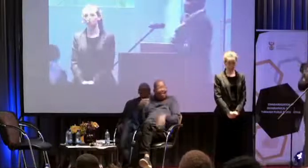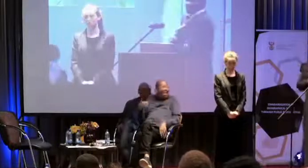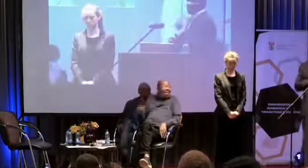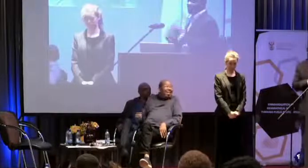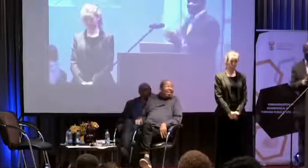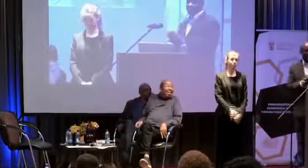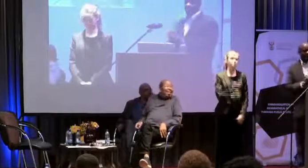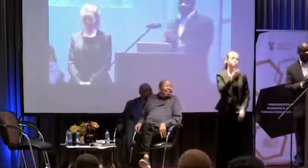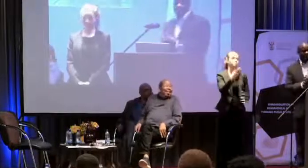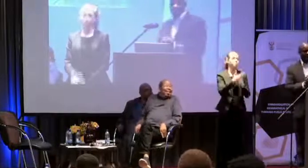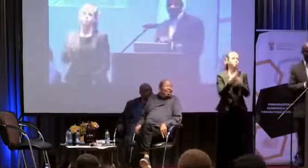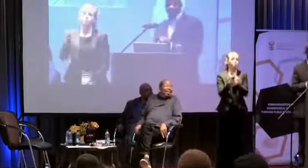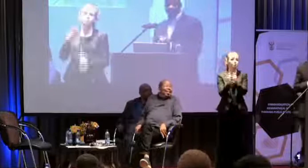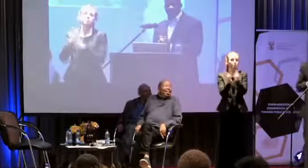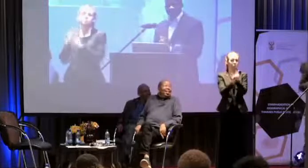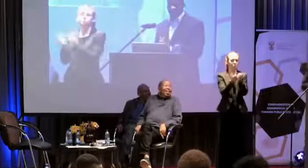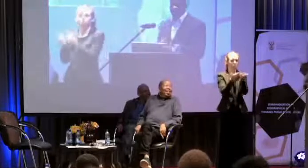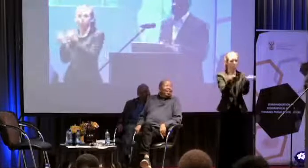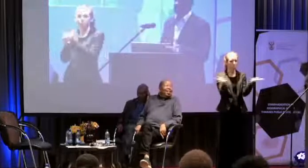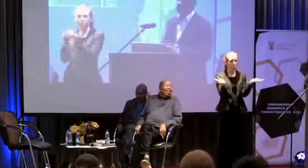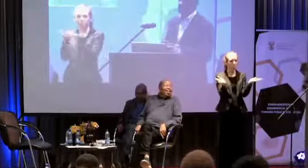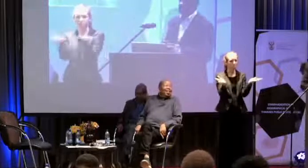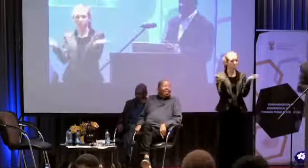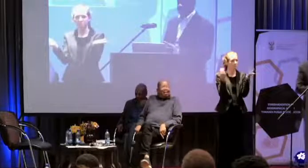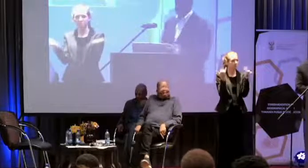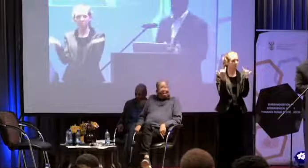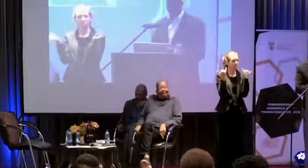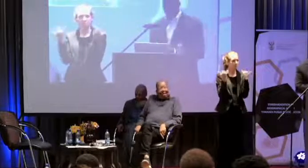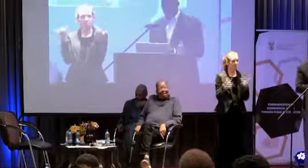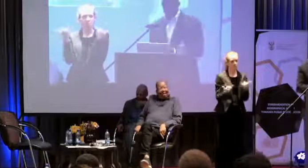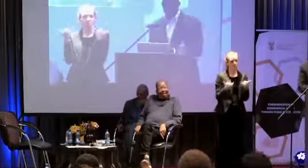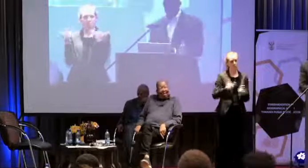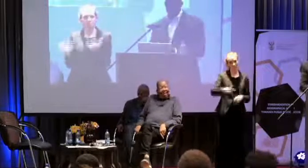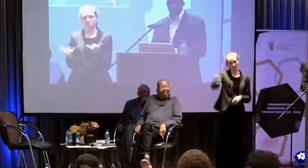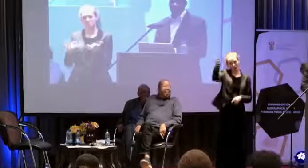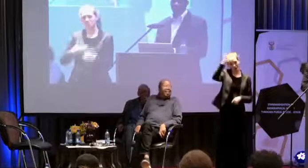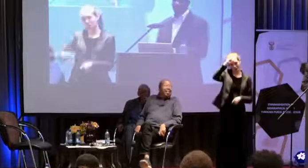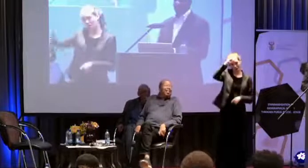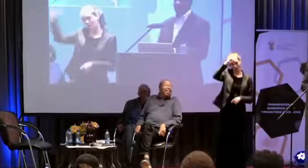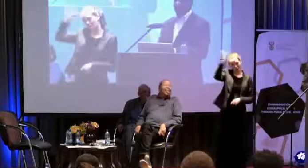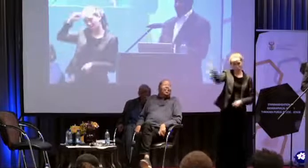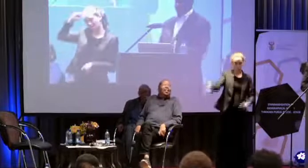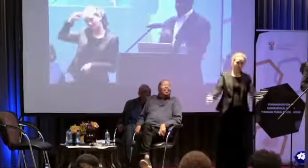Colleagues, I'm now wearing a different hat. I wear two hats.